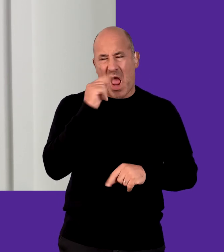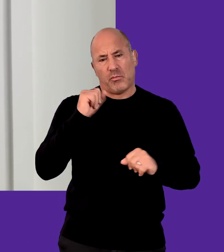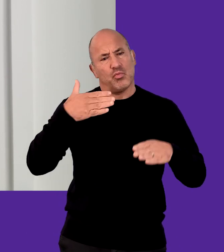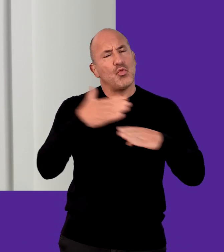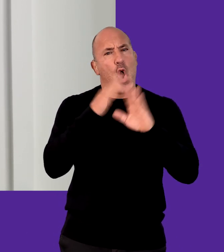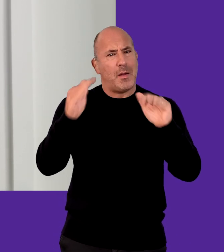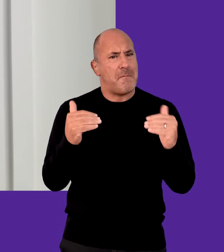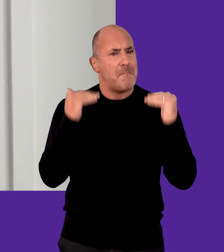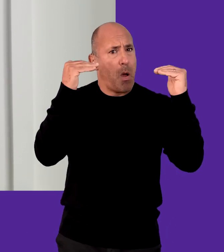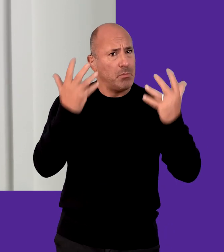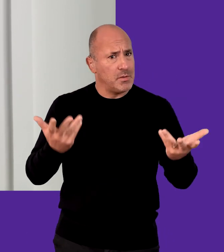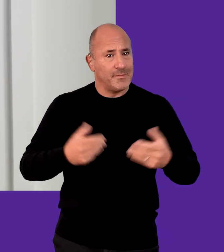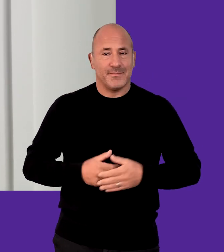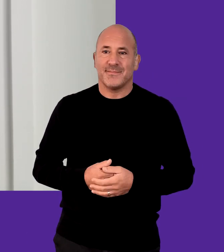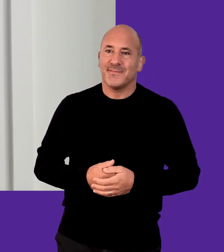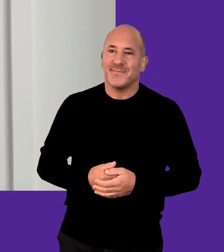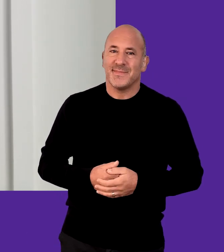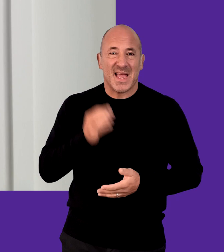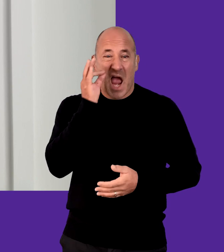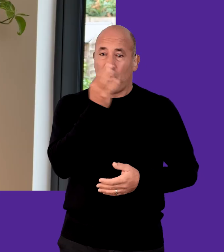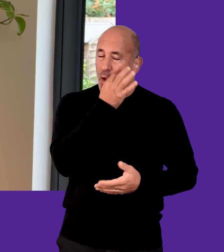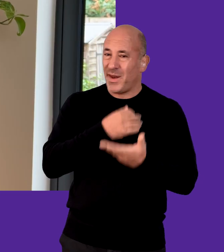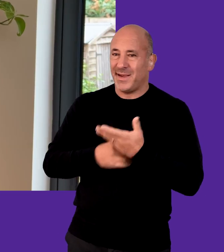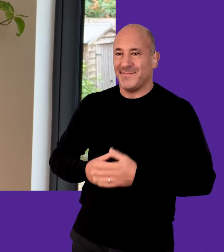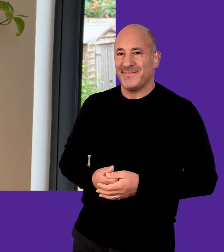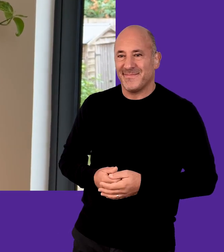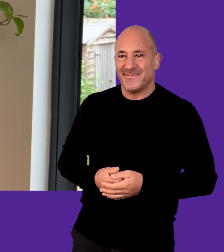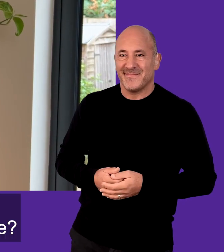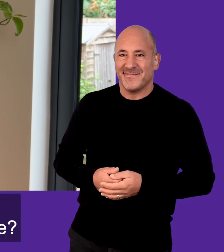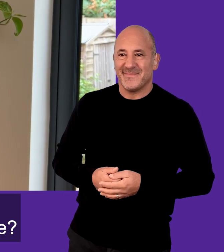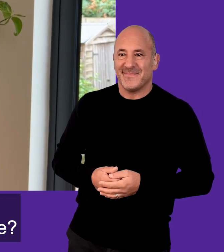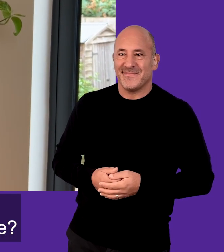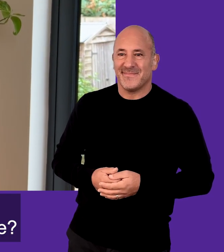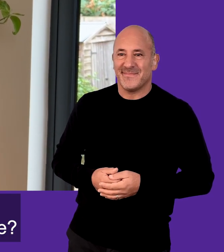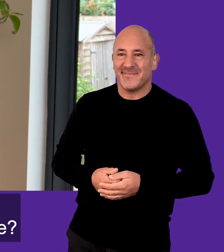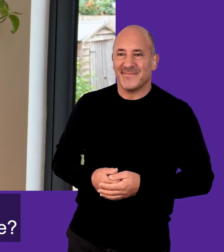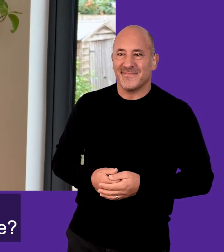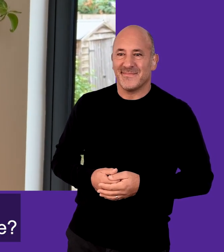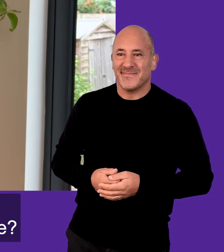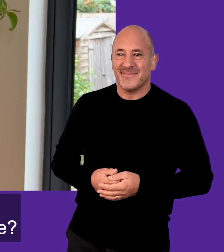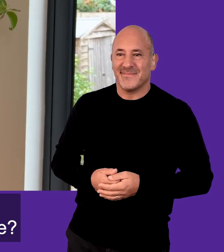and anyone else to perform to their best? Caroline O'Neill.